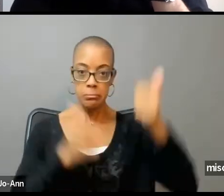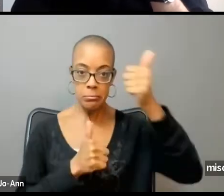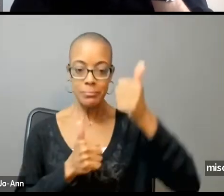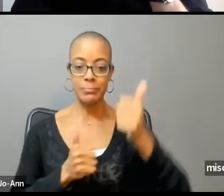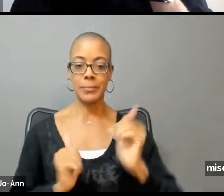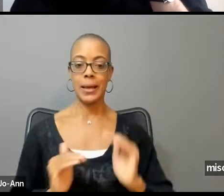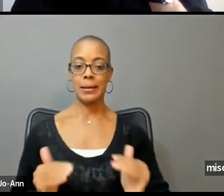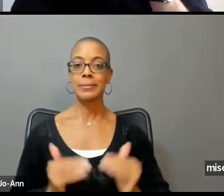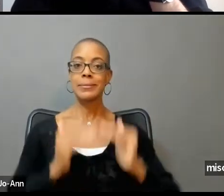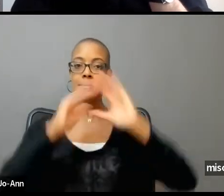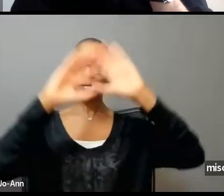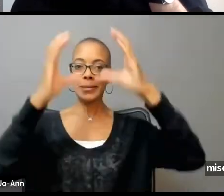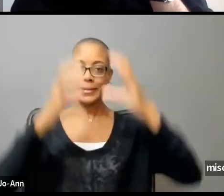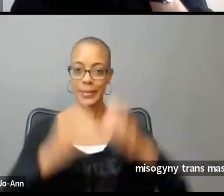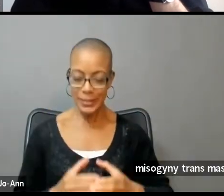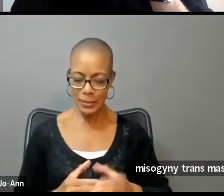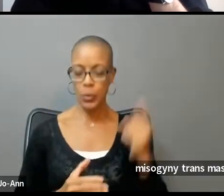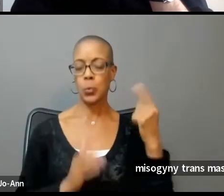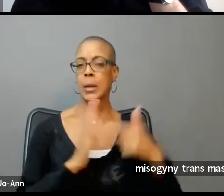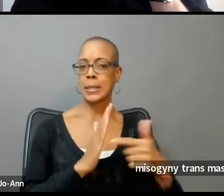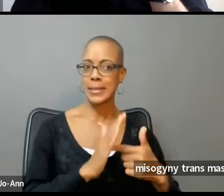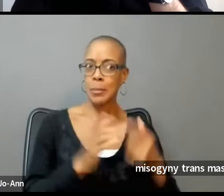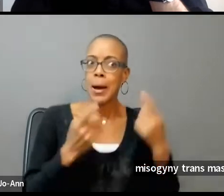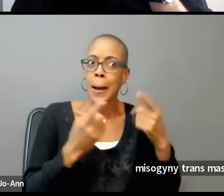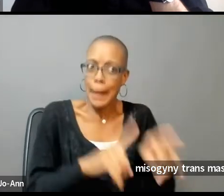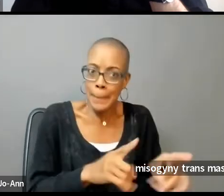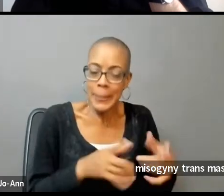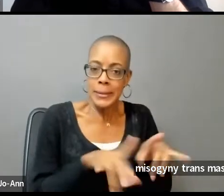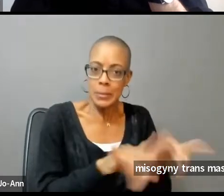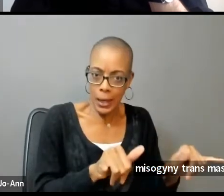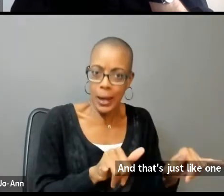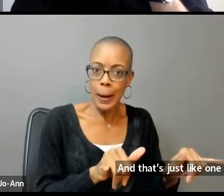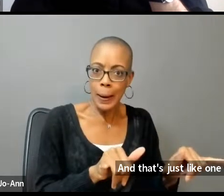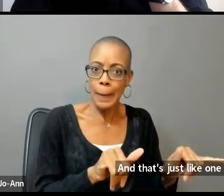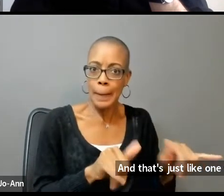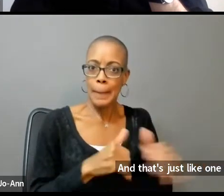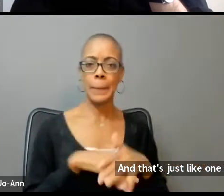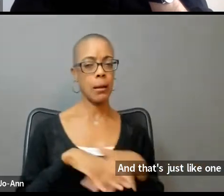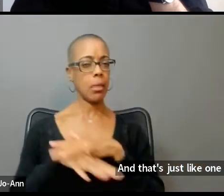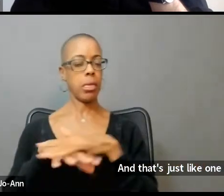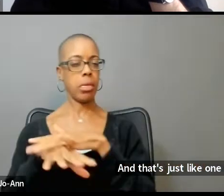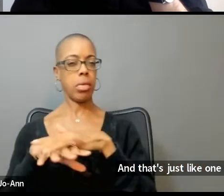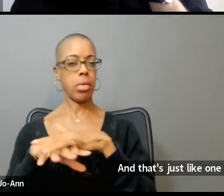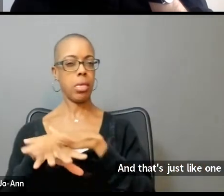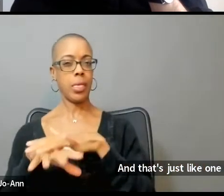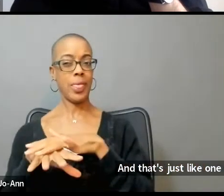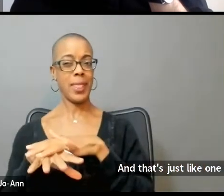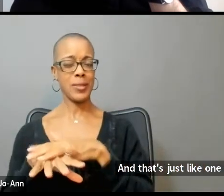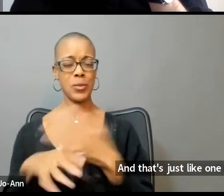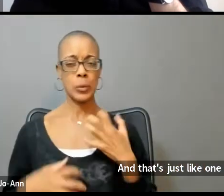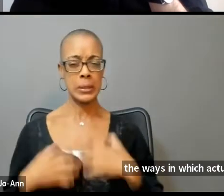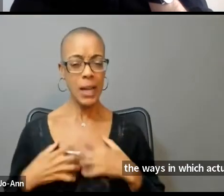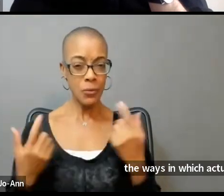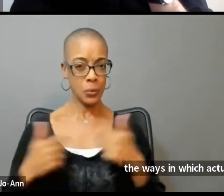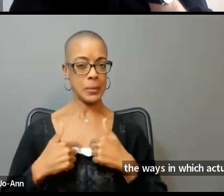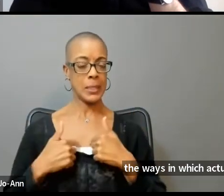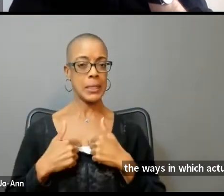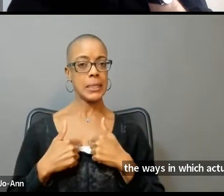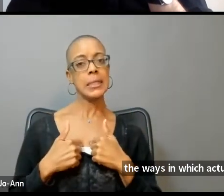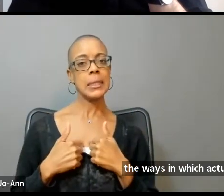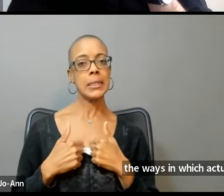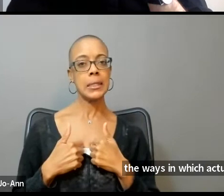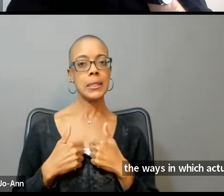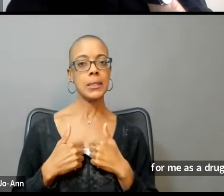And that's just like one very small example, but we see the ways in which actually what has been really hard for me as a drag artist is witnessing sort of